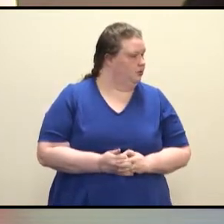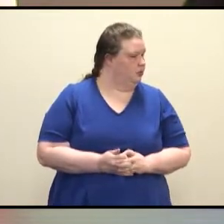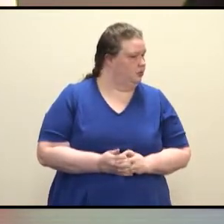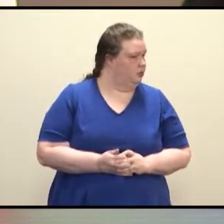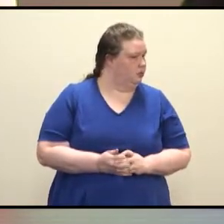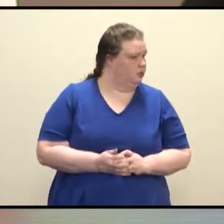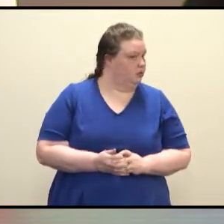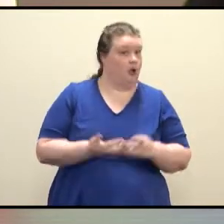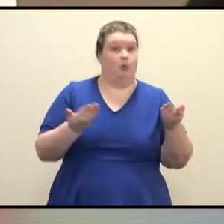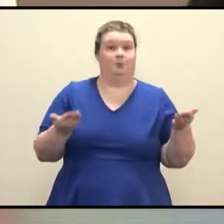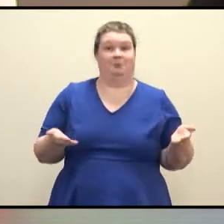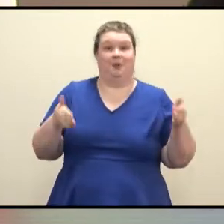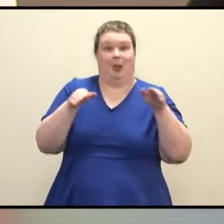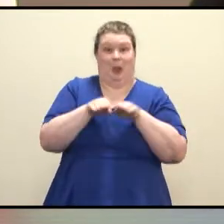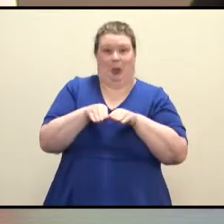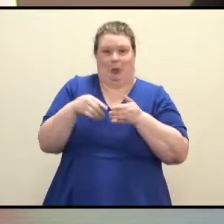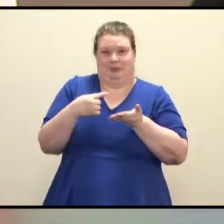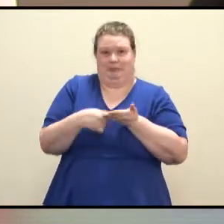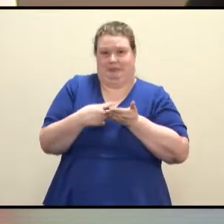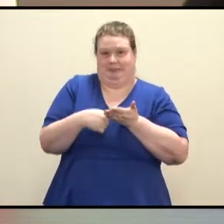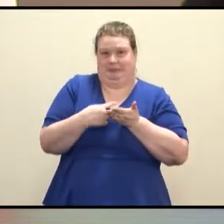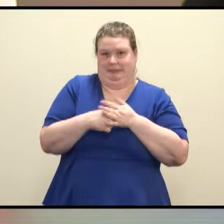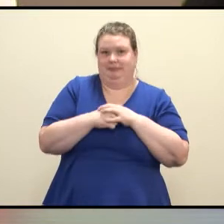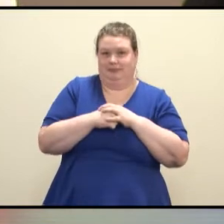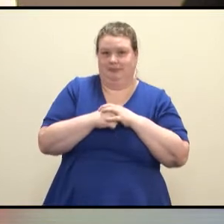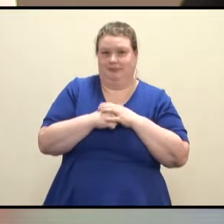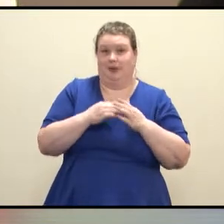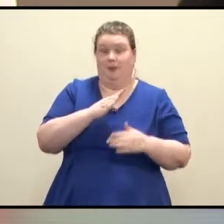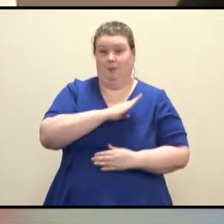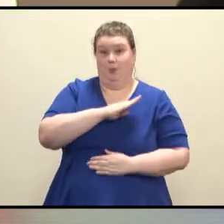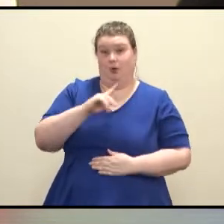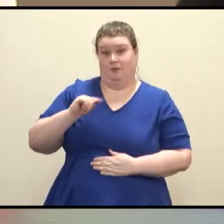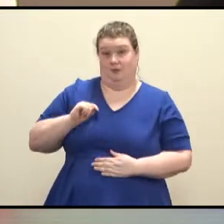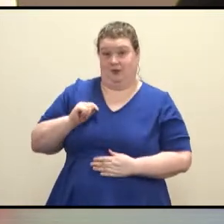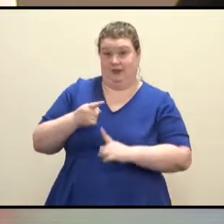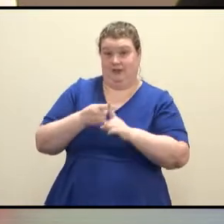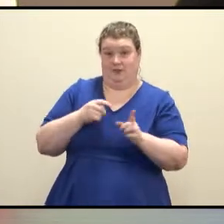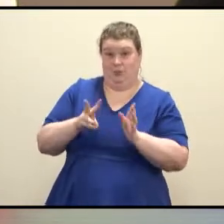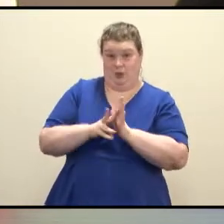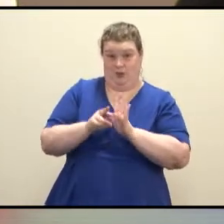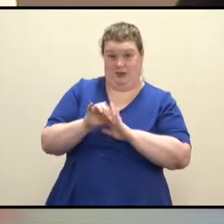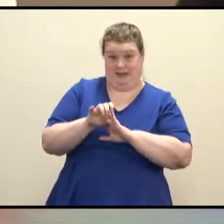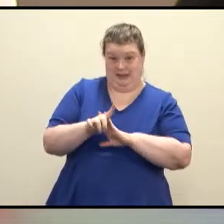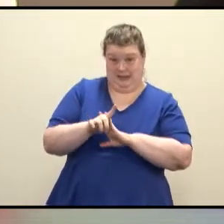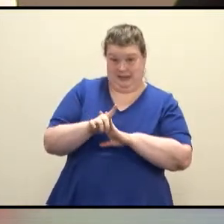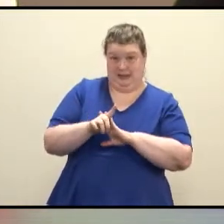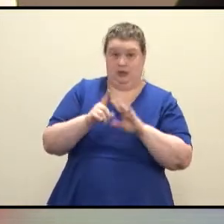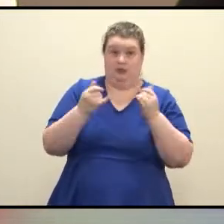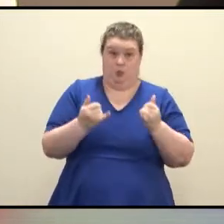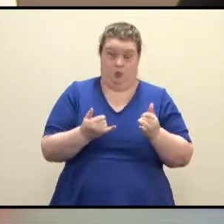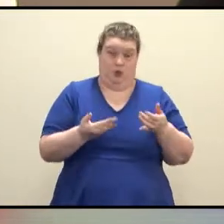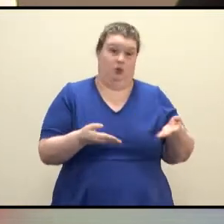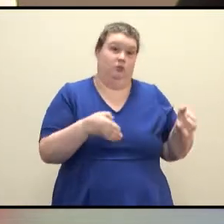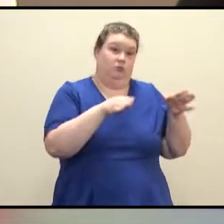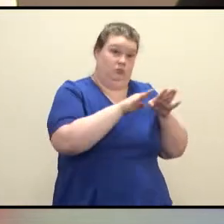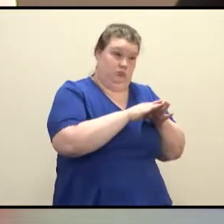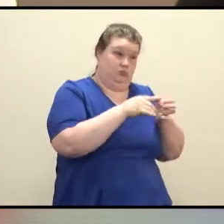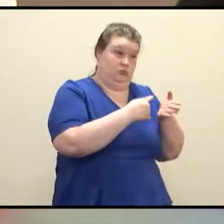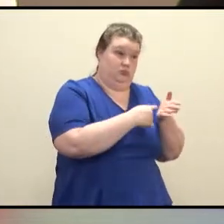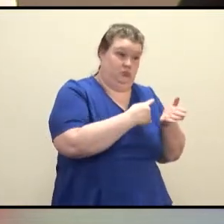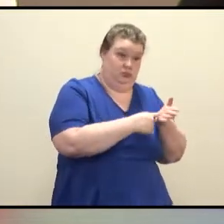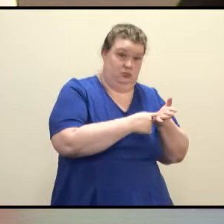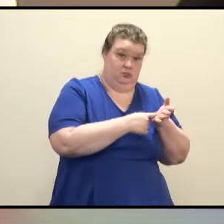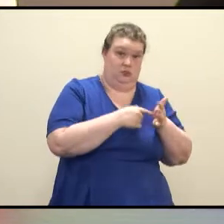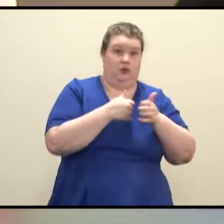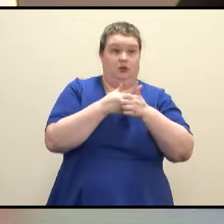go into closed session. The Waco ISD Board of Trustees will go into closed session at this time pursuant of the Texas Open Meetings